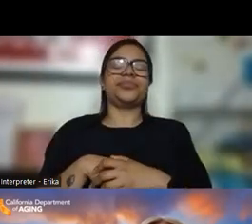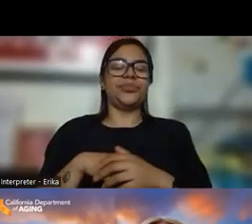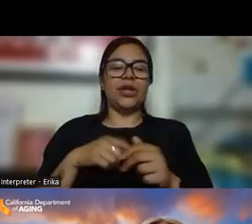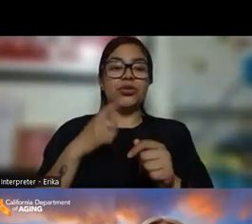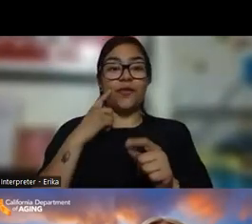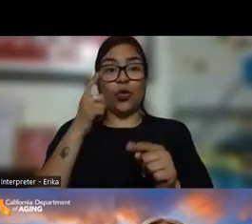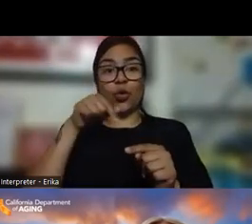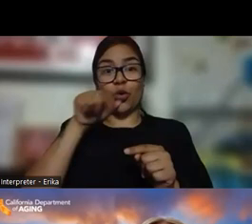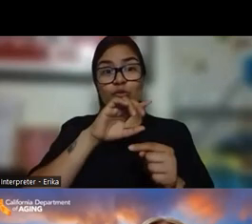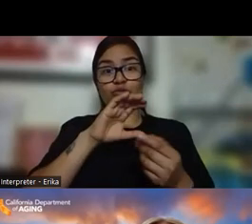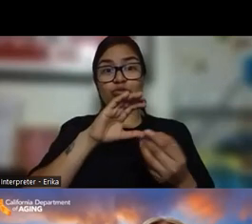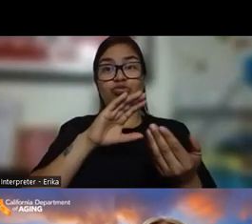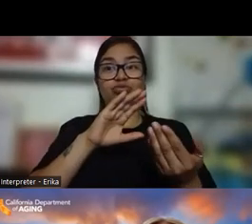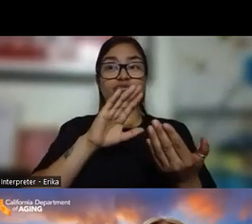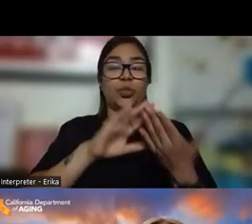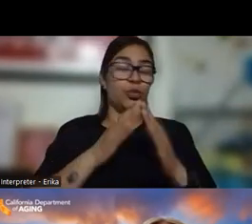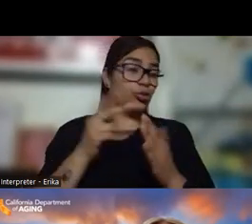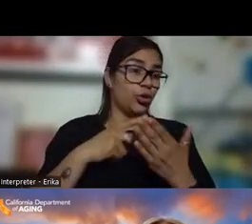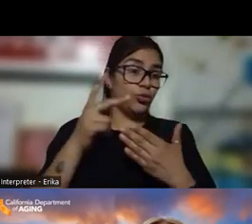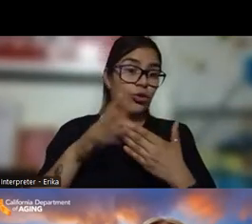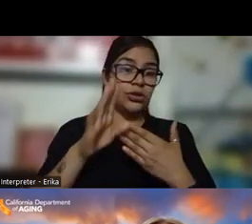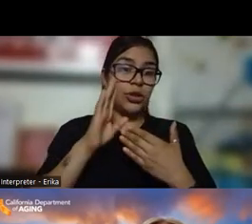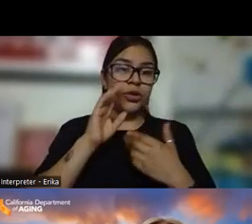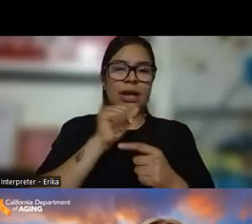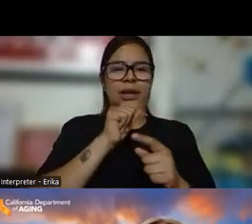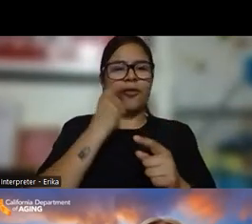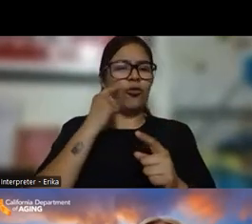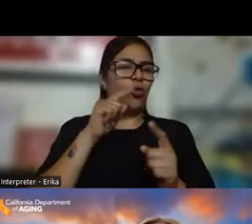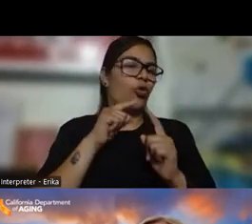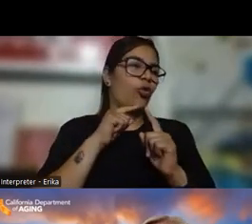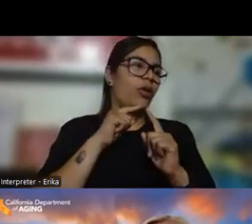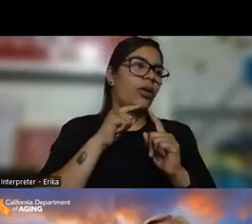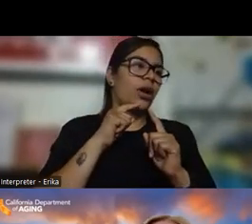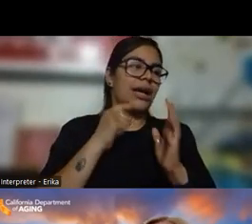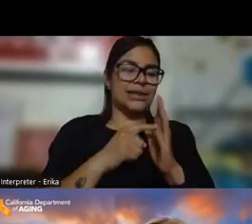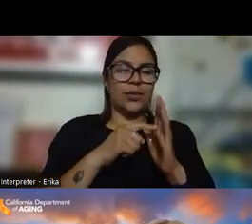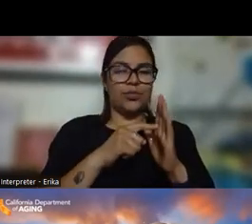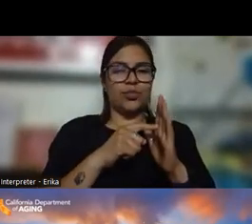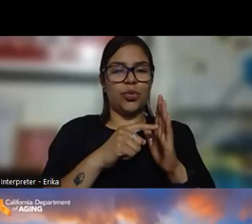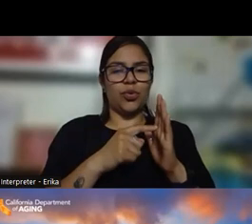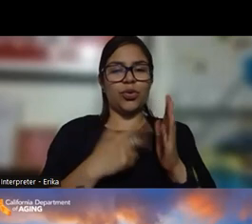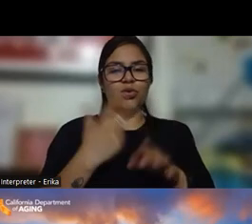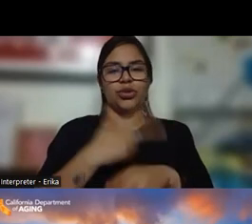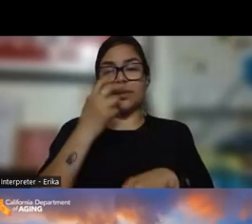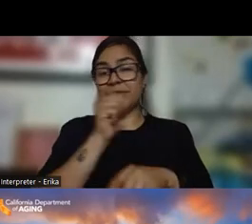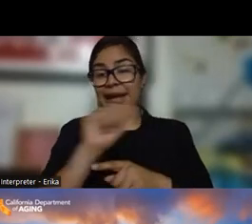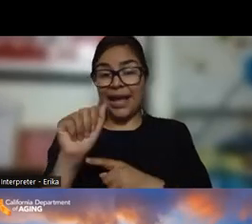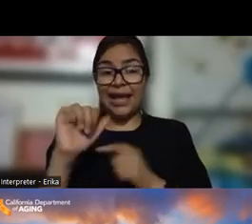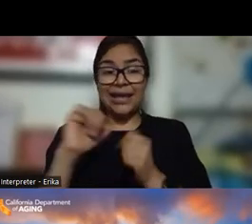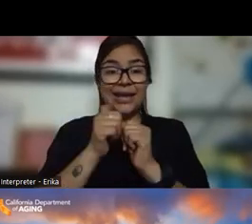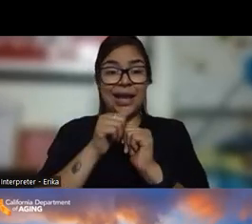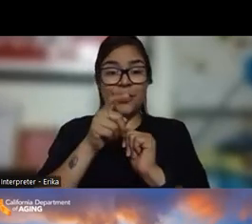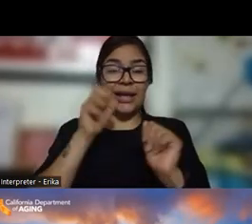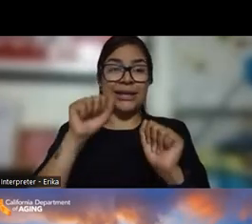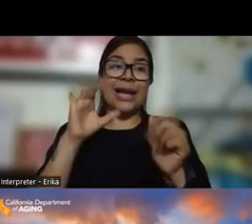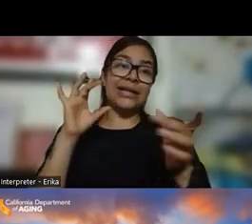engage with perhaps the AAA in their area to partner on this. And really